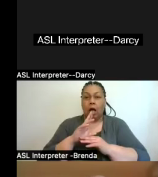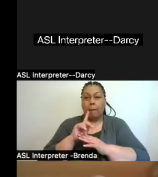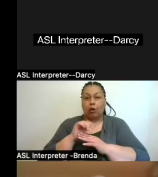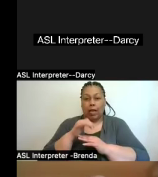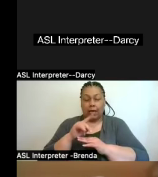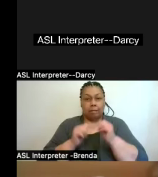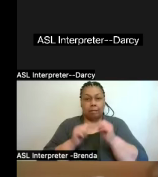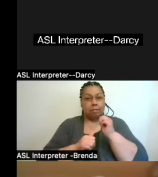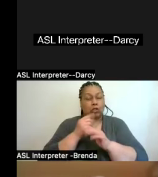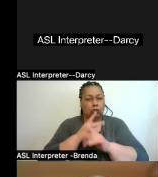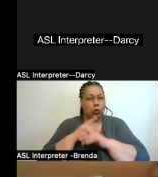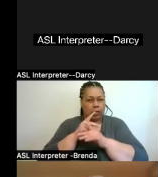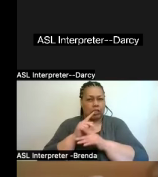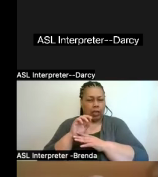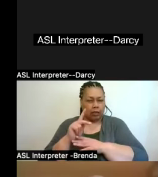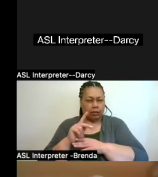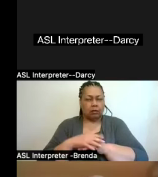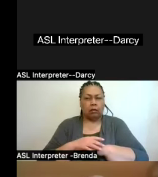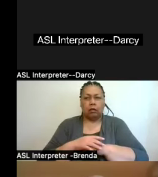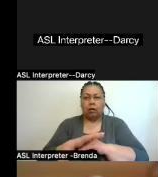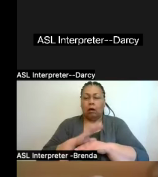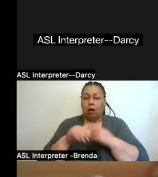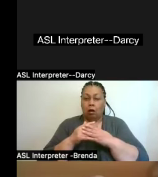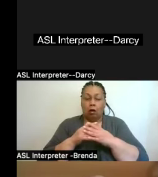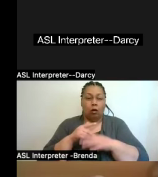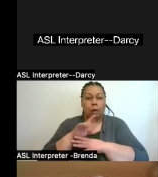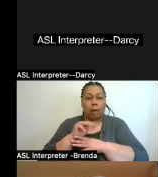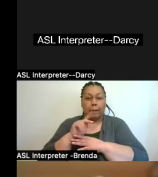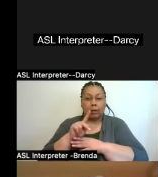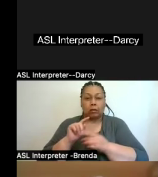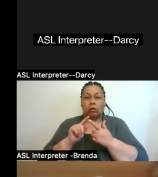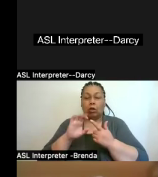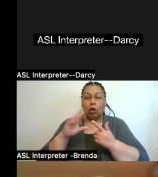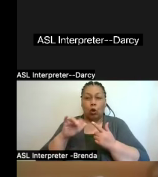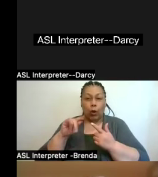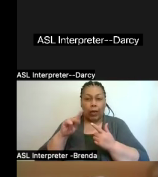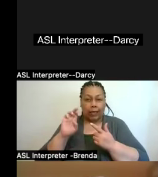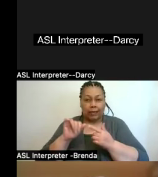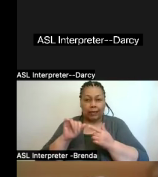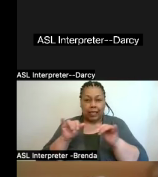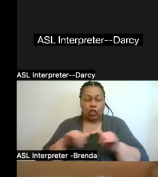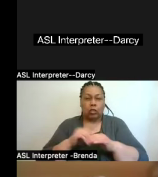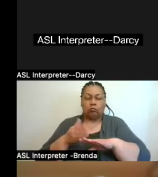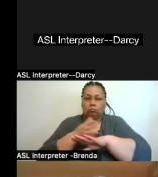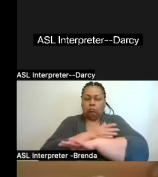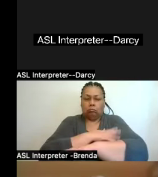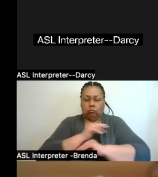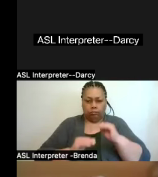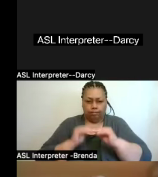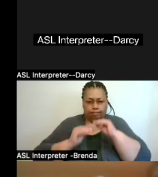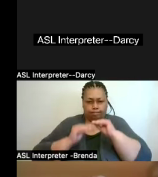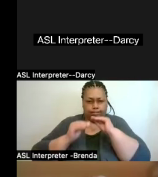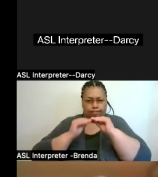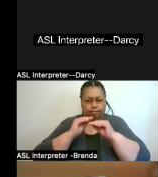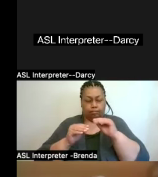tanks. They improved all the pumping and chlorination stations. In addition to that, for the water,